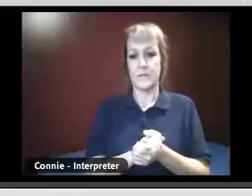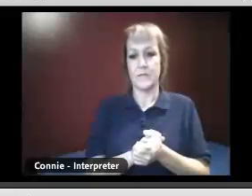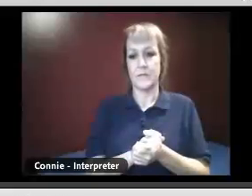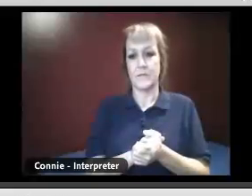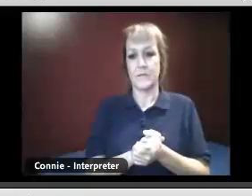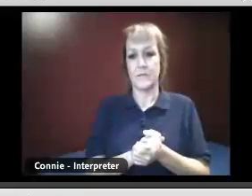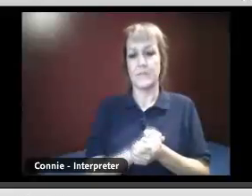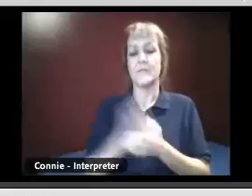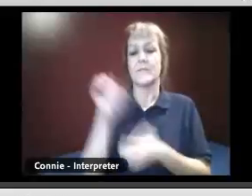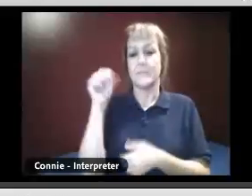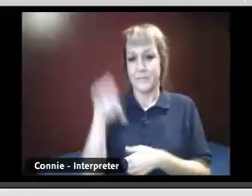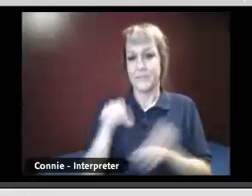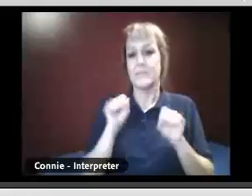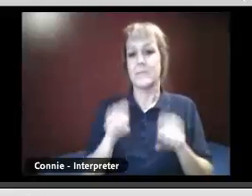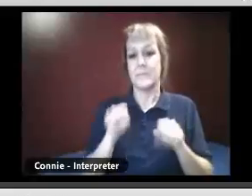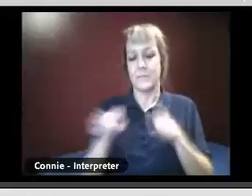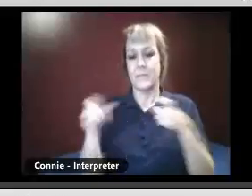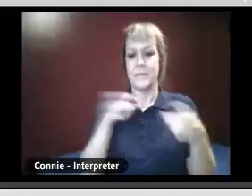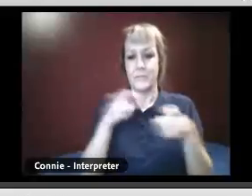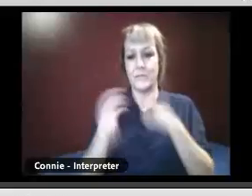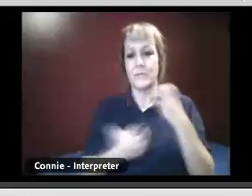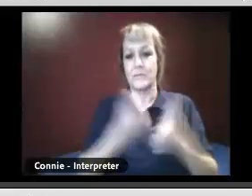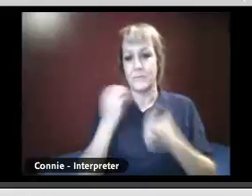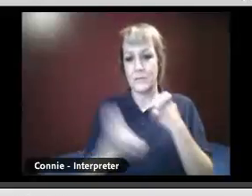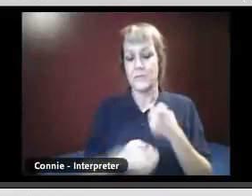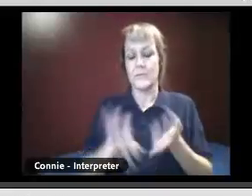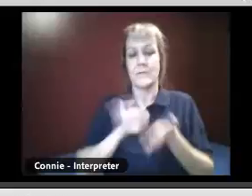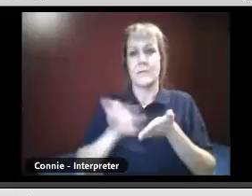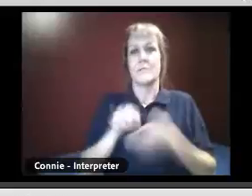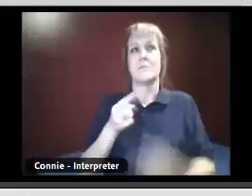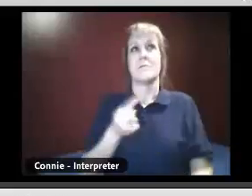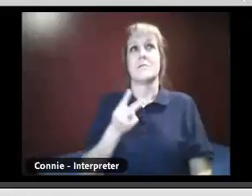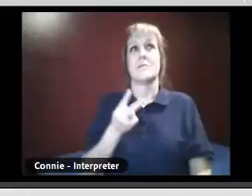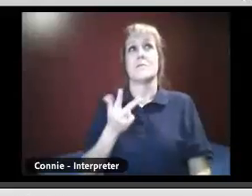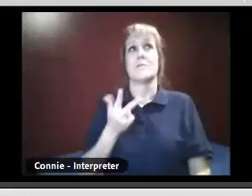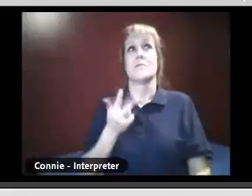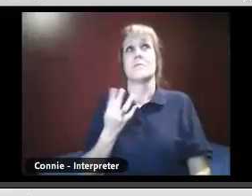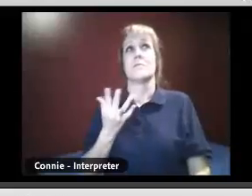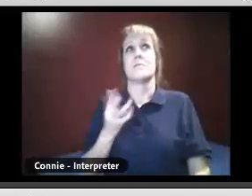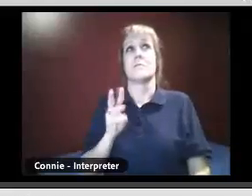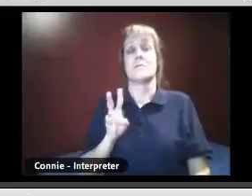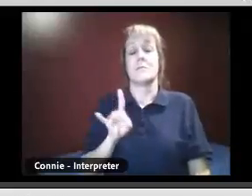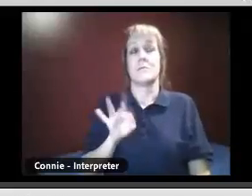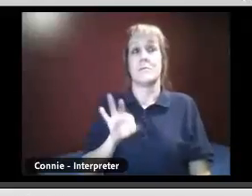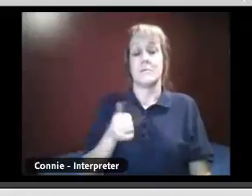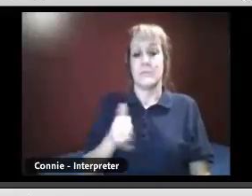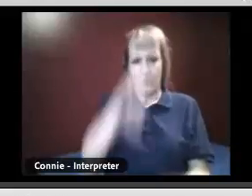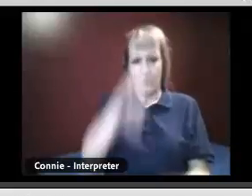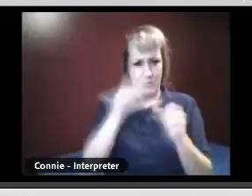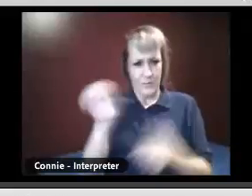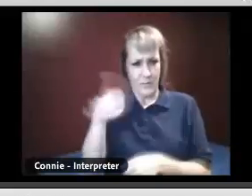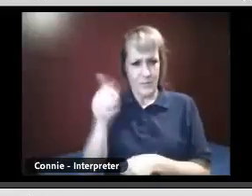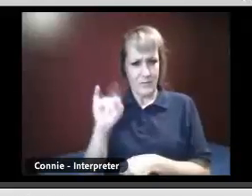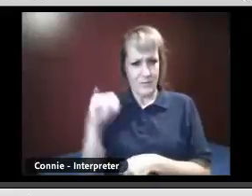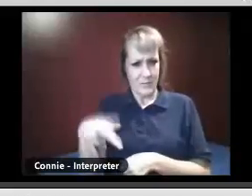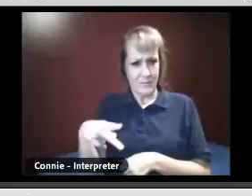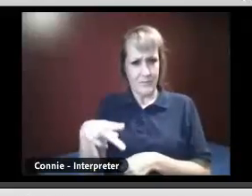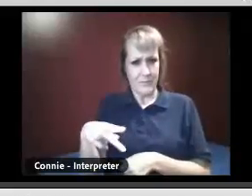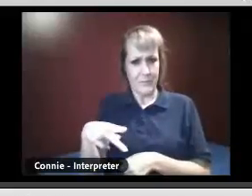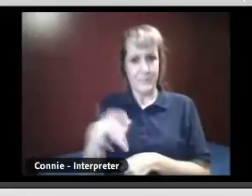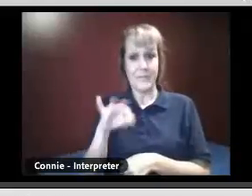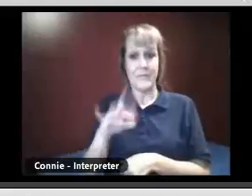Yeah, the ability to control the emotion, to count to 10. Oh, what was the other tip that I gave you all? Anybody remember? Especially if you see